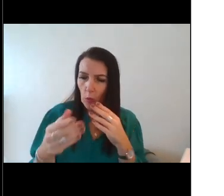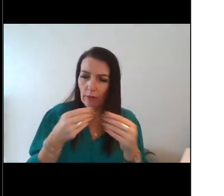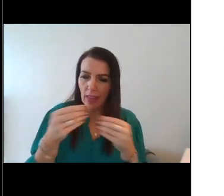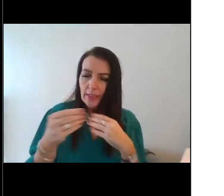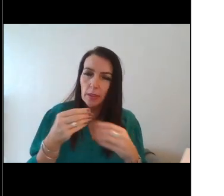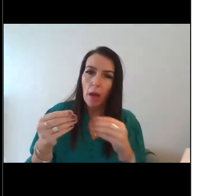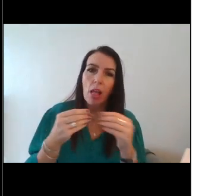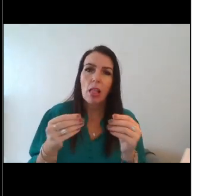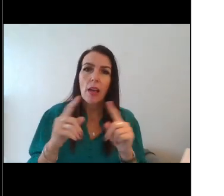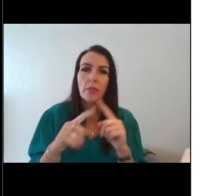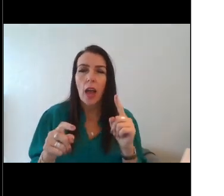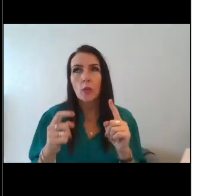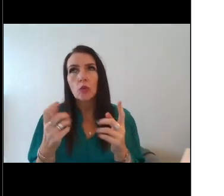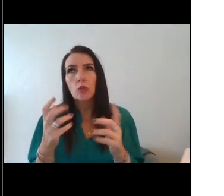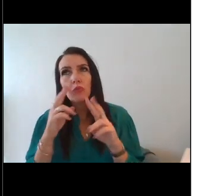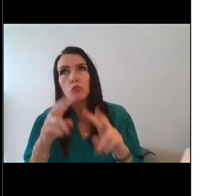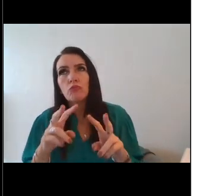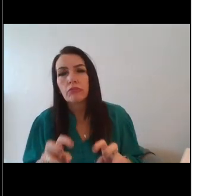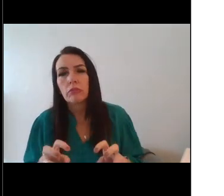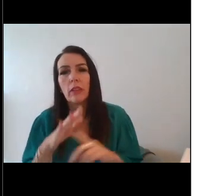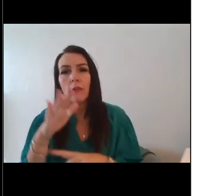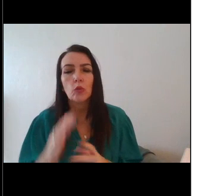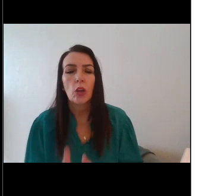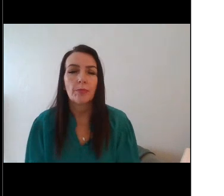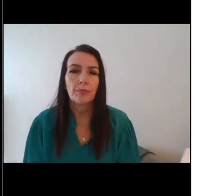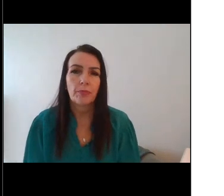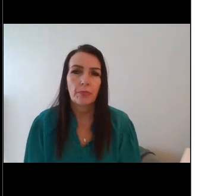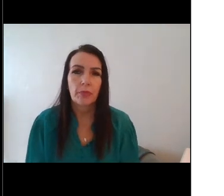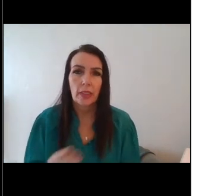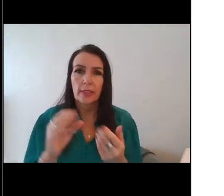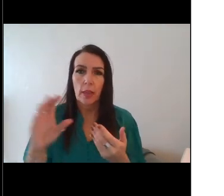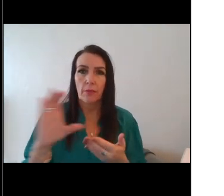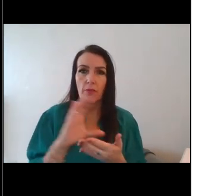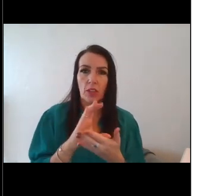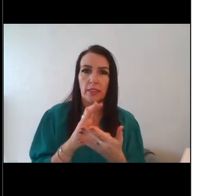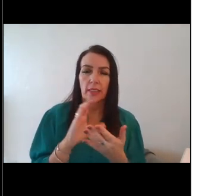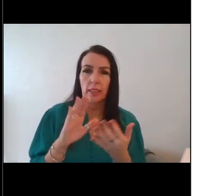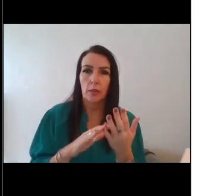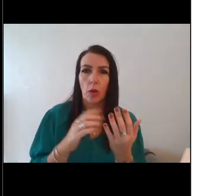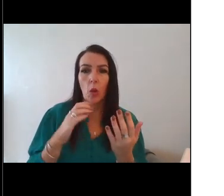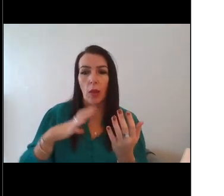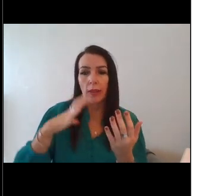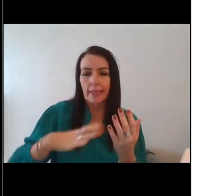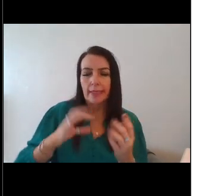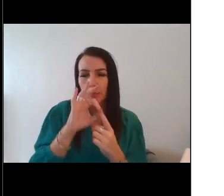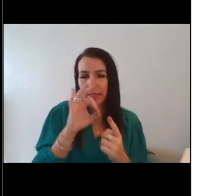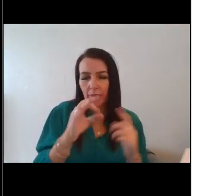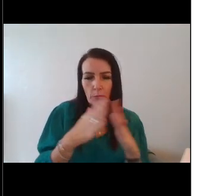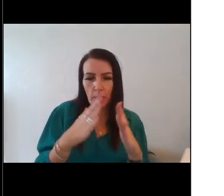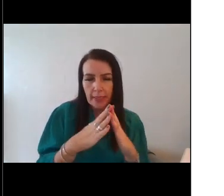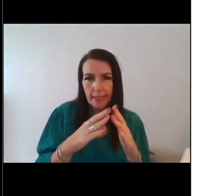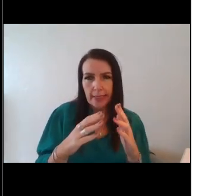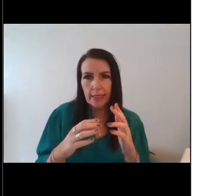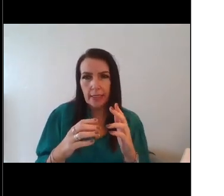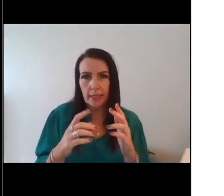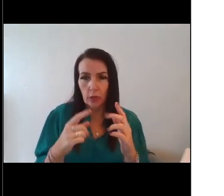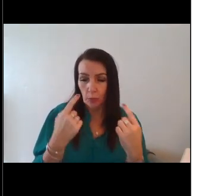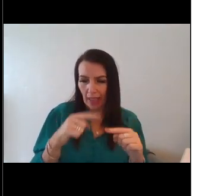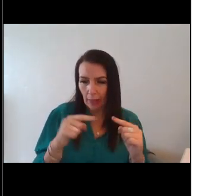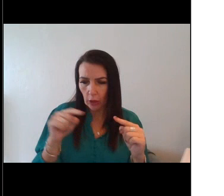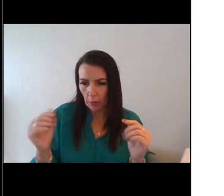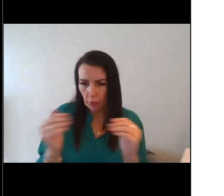approach retrofit in the future. So we know some funding schemes or demonstrators will require specific types of properties to be eligible. So having